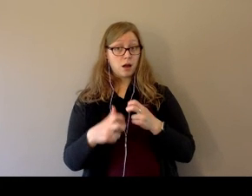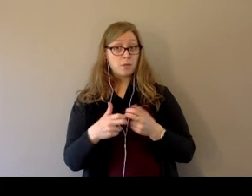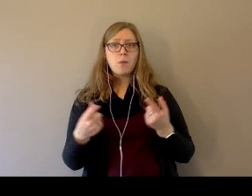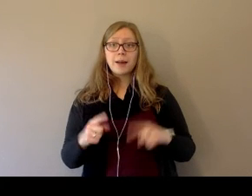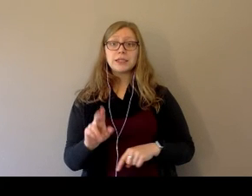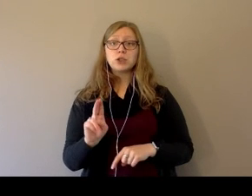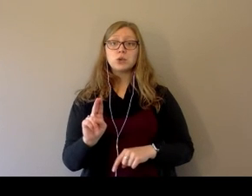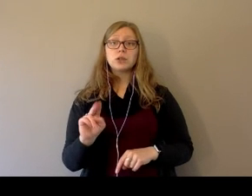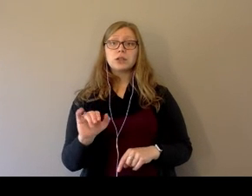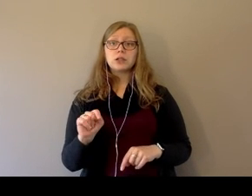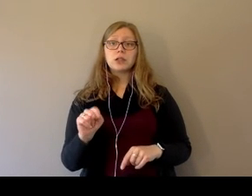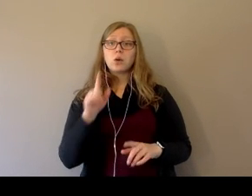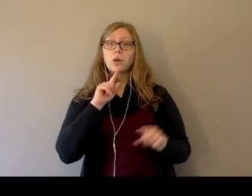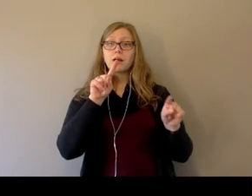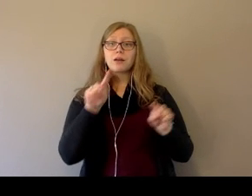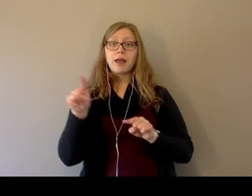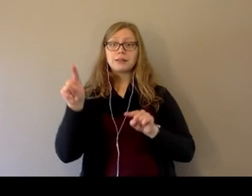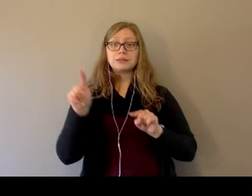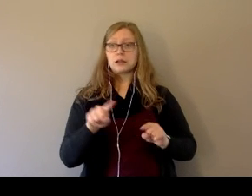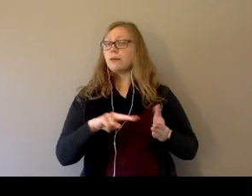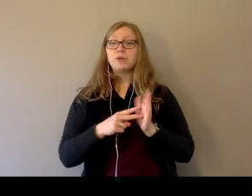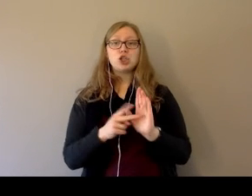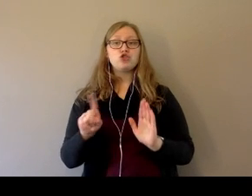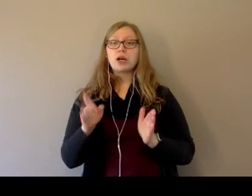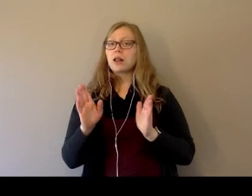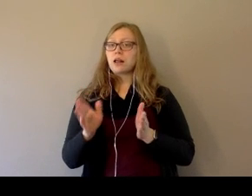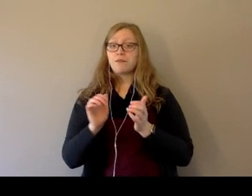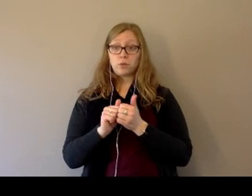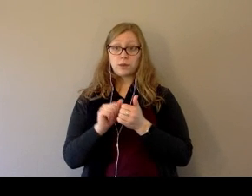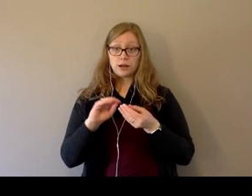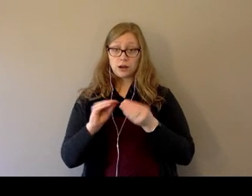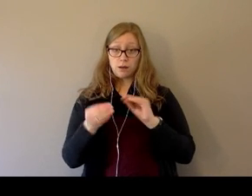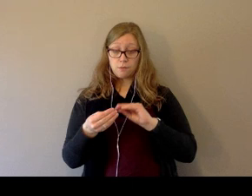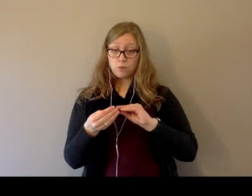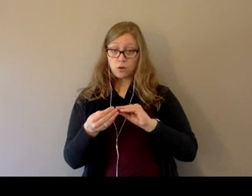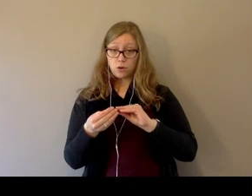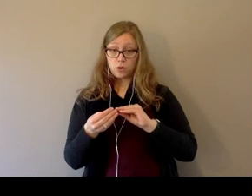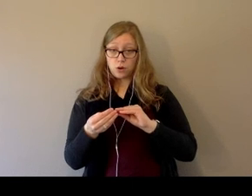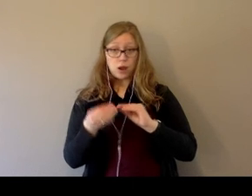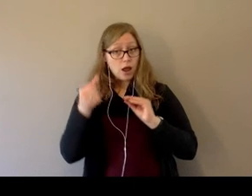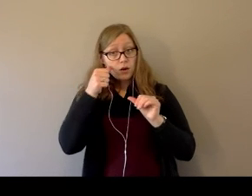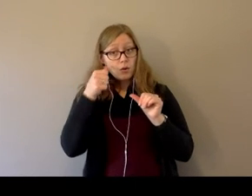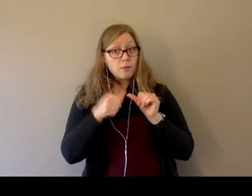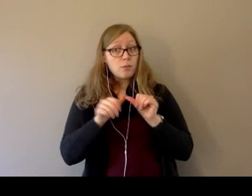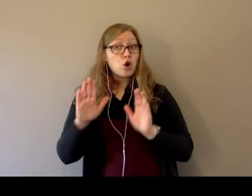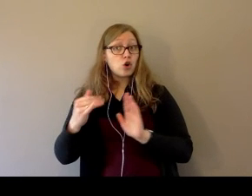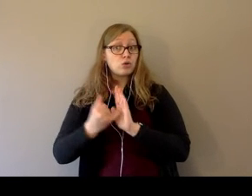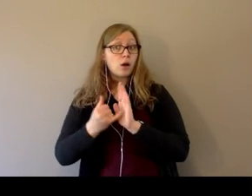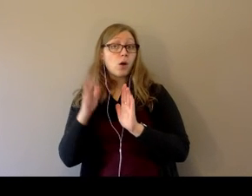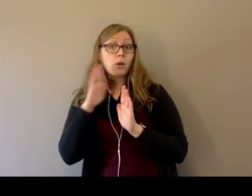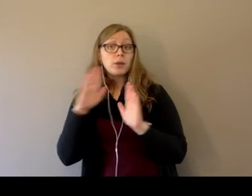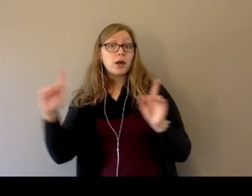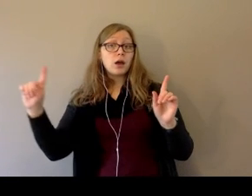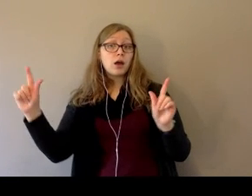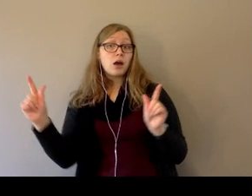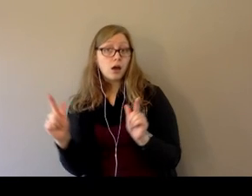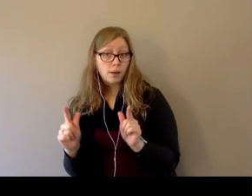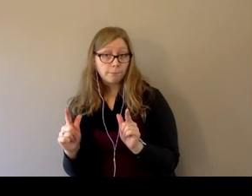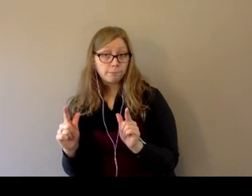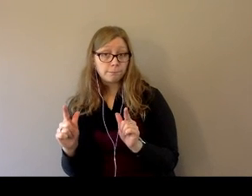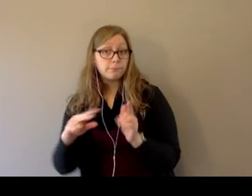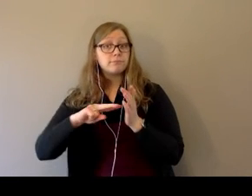out. So even though in her drawing it's going to be smaller, so here's her rectangle on her drawing, and it says the width of